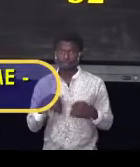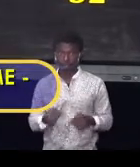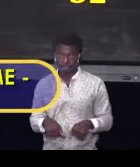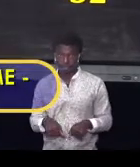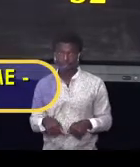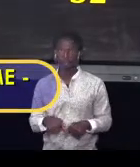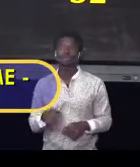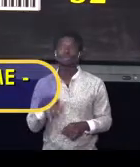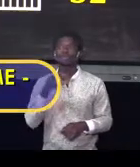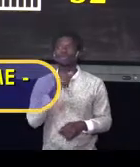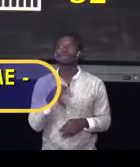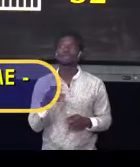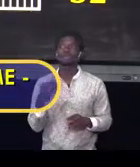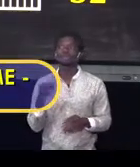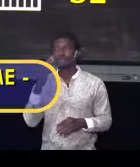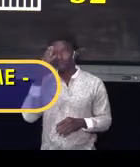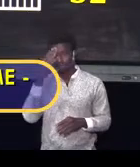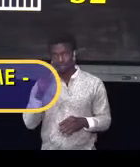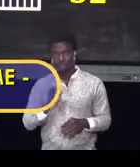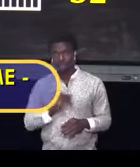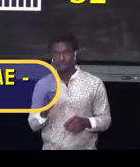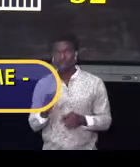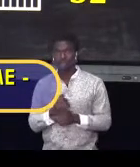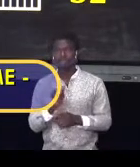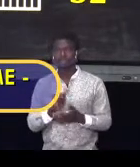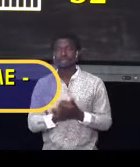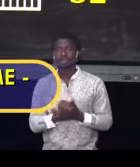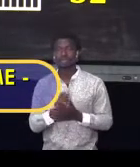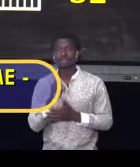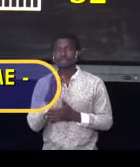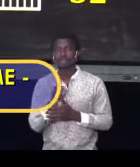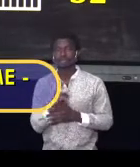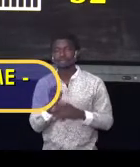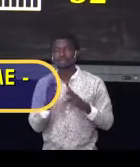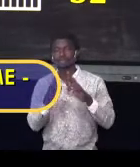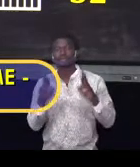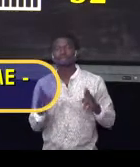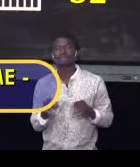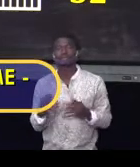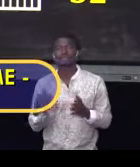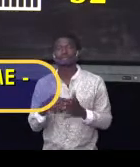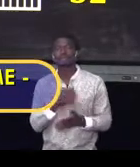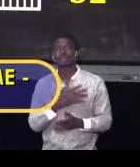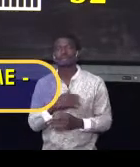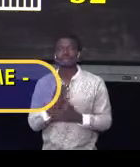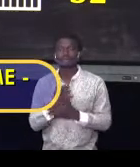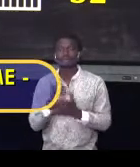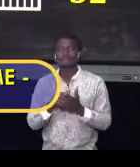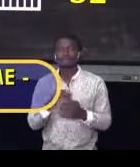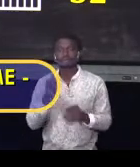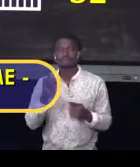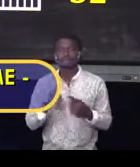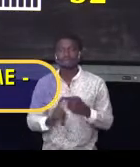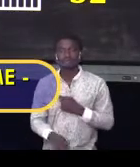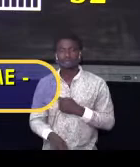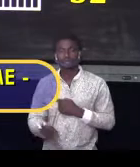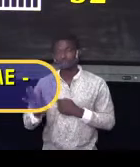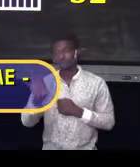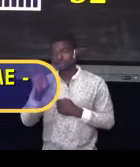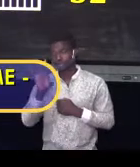way of determining the bigger fraction. Okay, so I take that whole rectangle again, and I divide it into 8